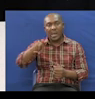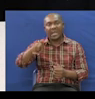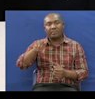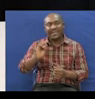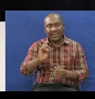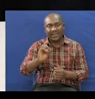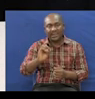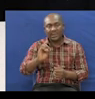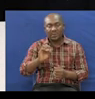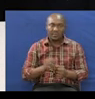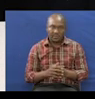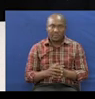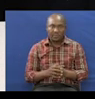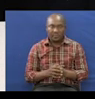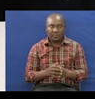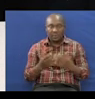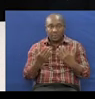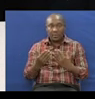this is the earth.